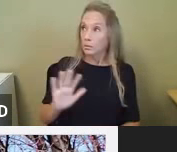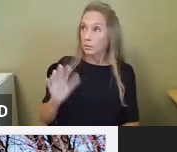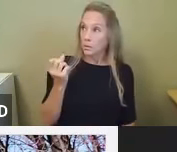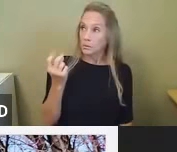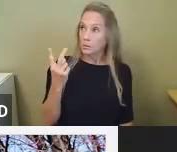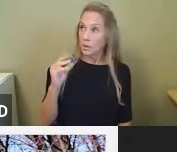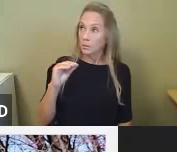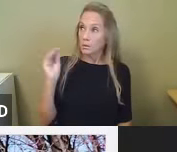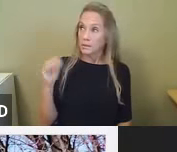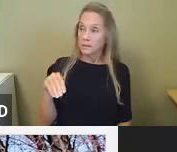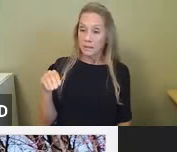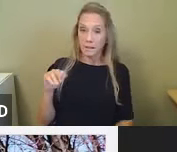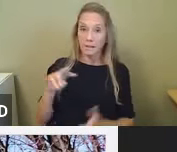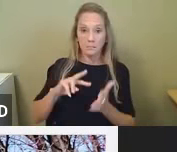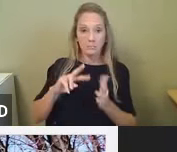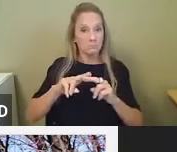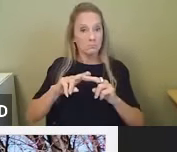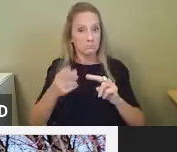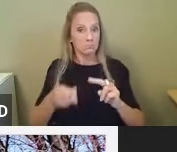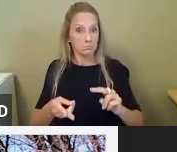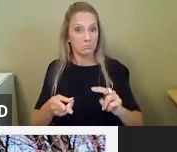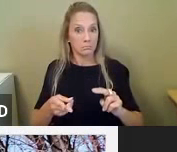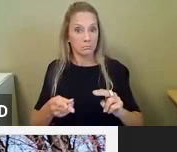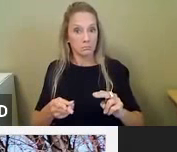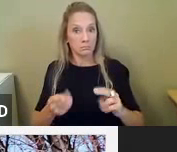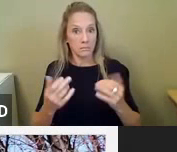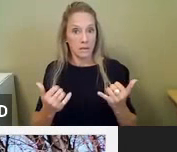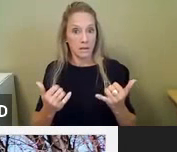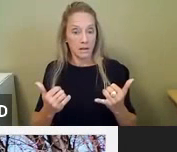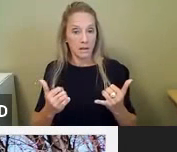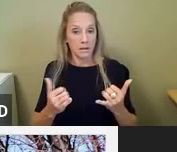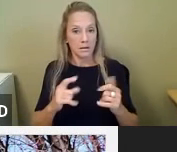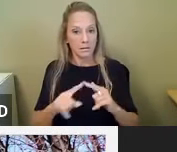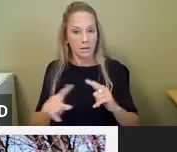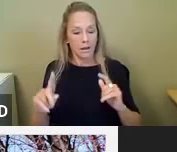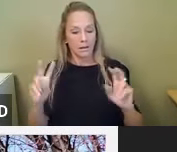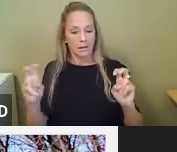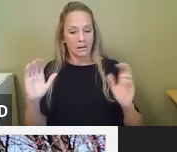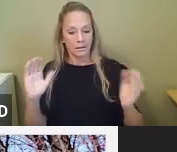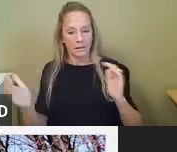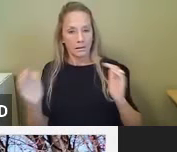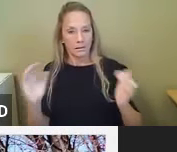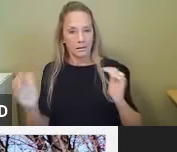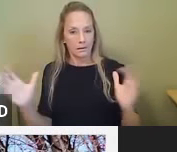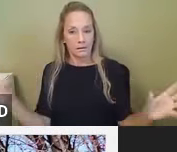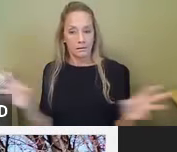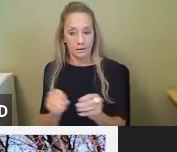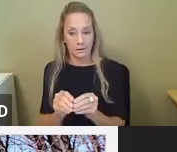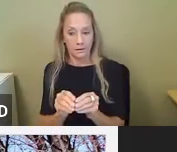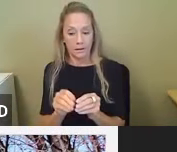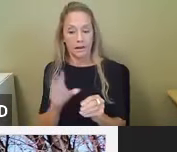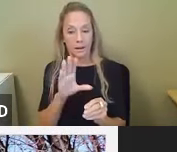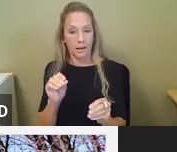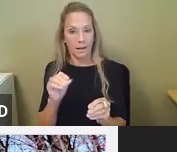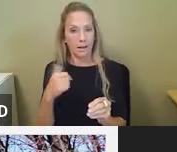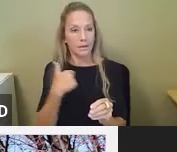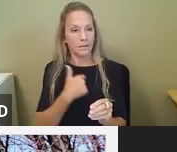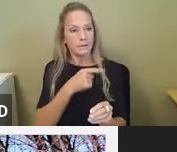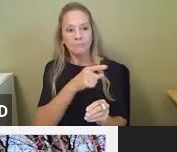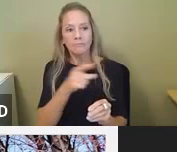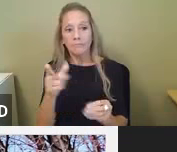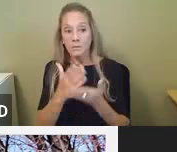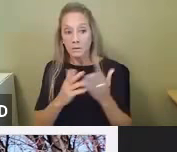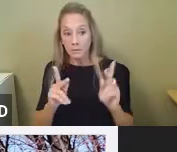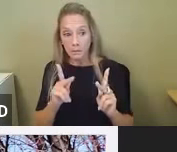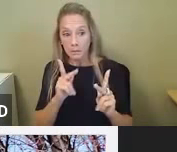12%, so that's down. But again, we've heard anecdotally, and we do have concerns that people are not seeking testing